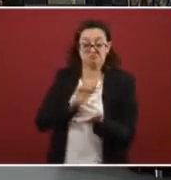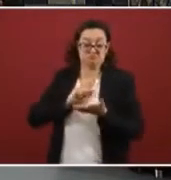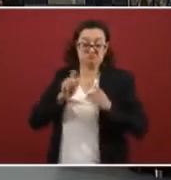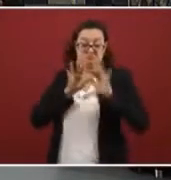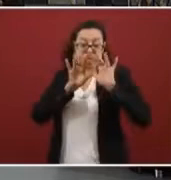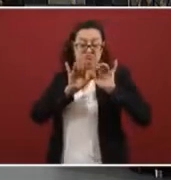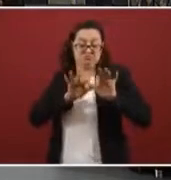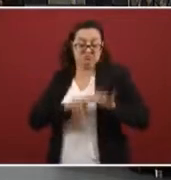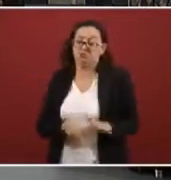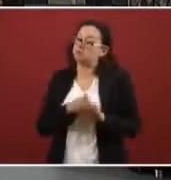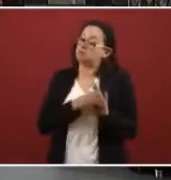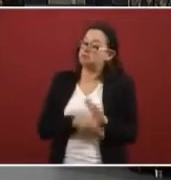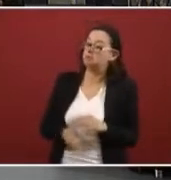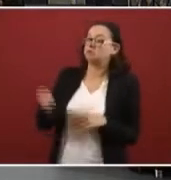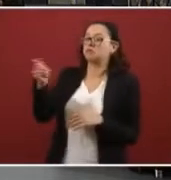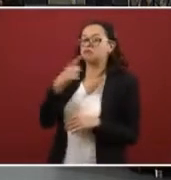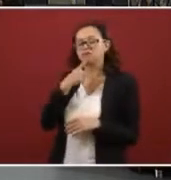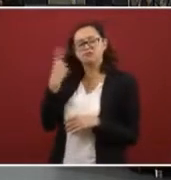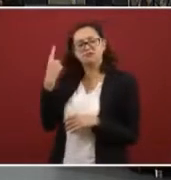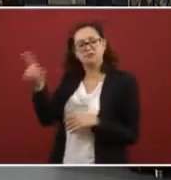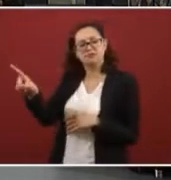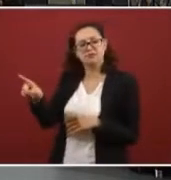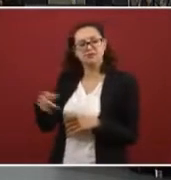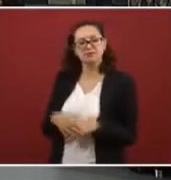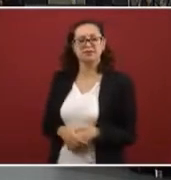they utilize the declaration